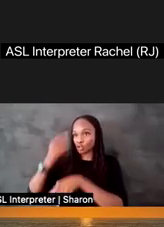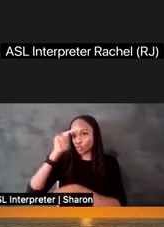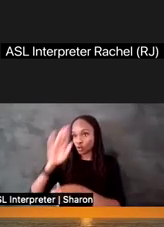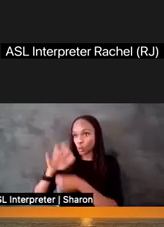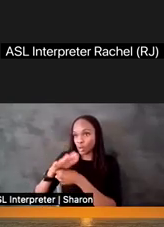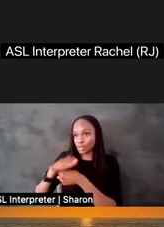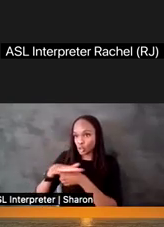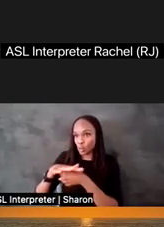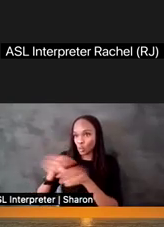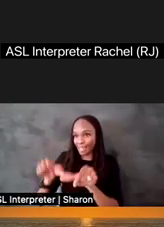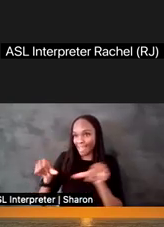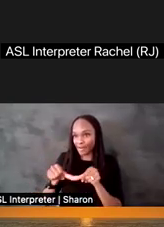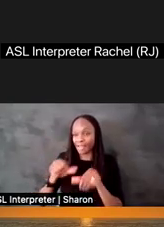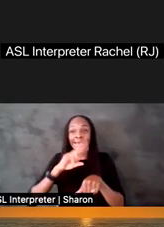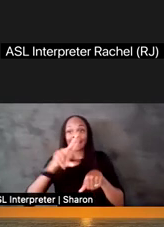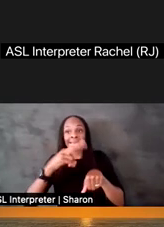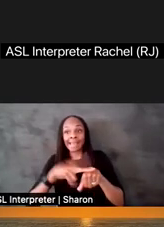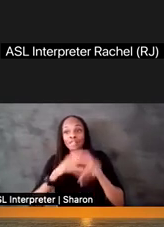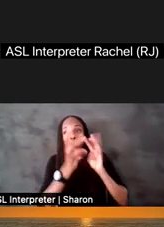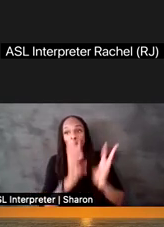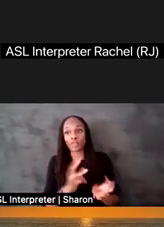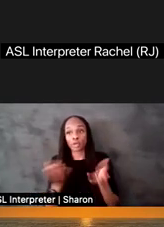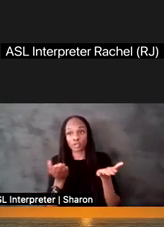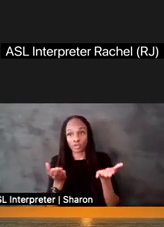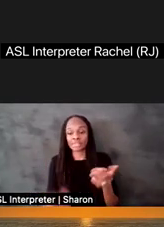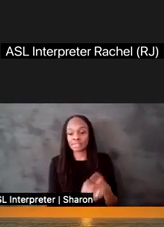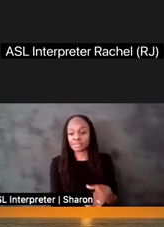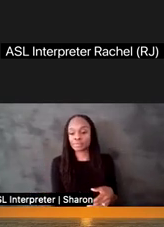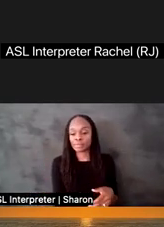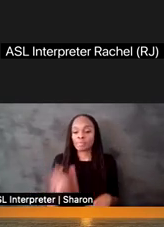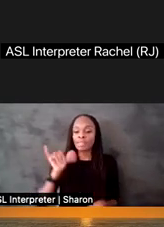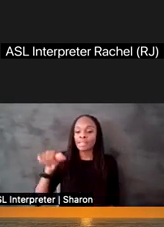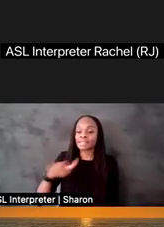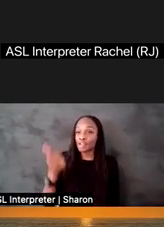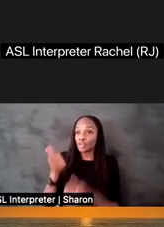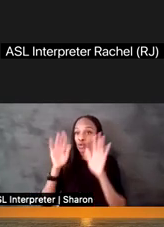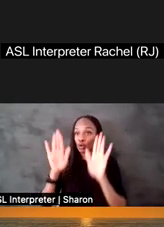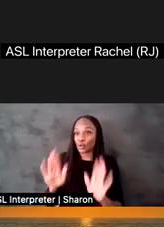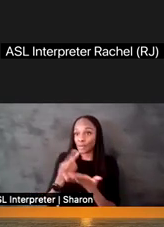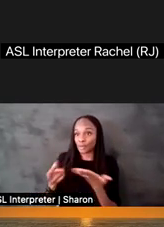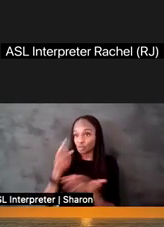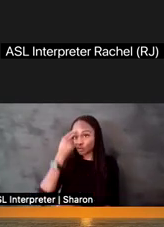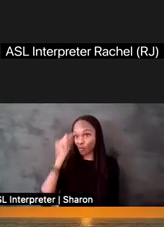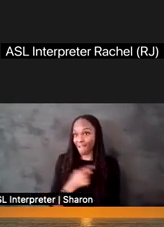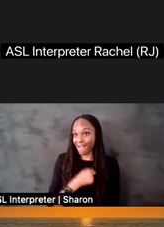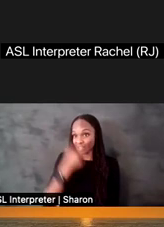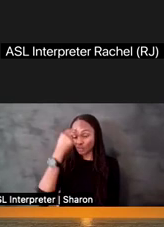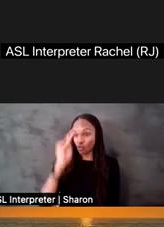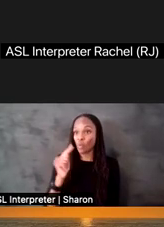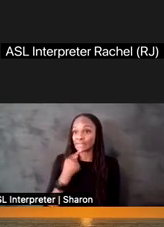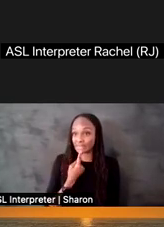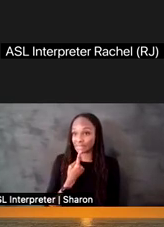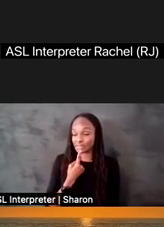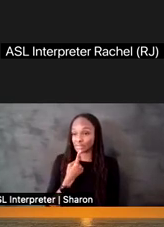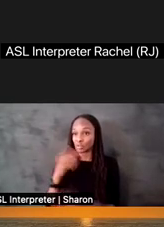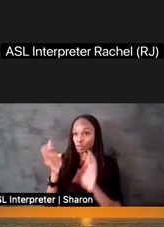Our National Weather Service is another great resource for us for severe weather. Most